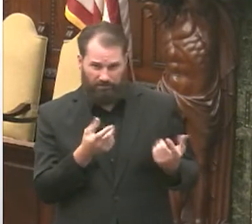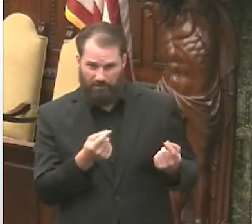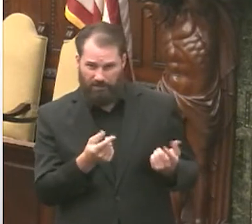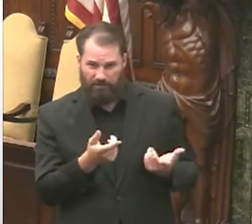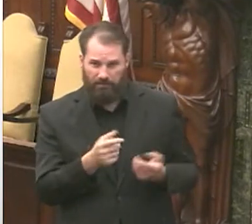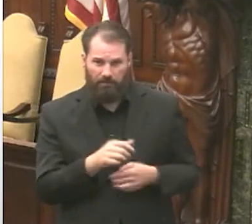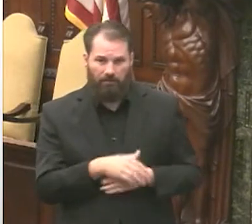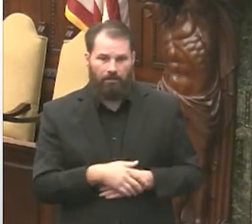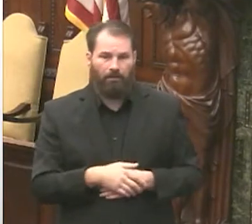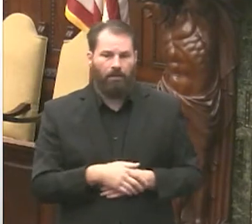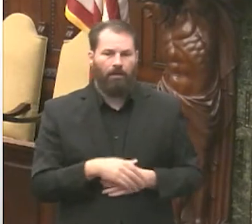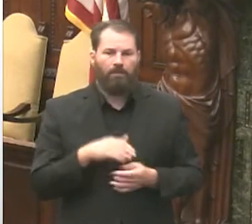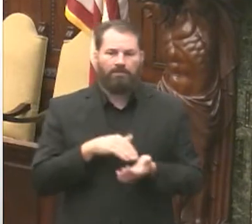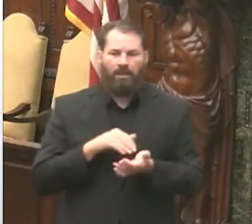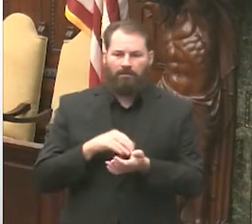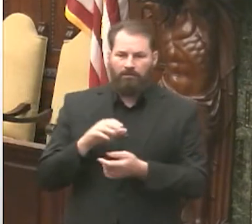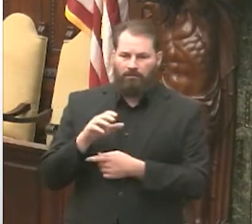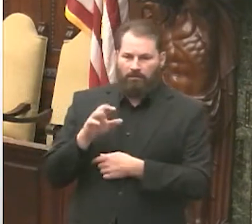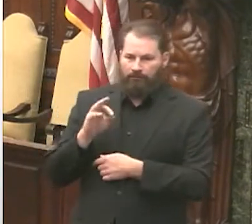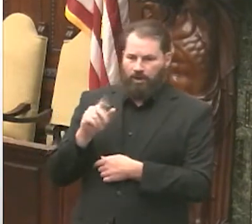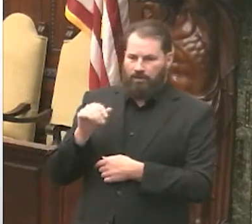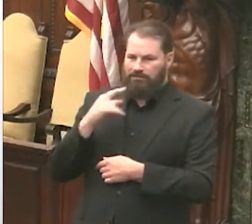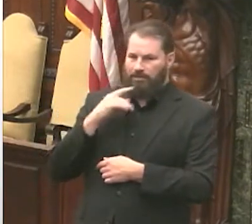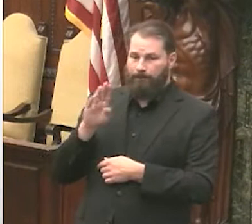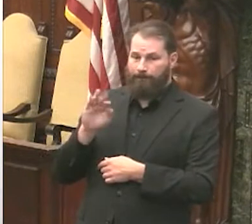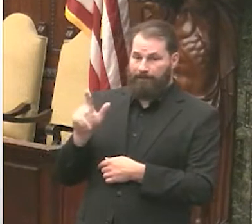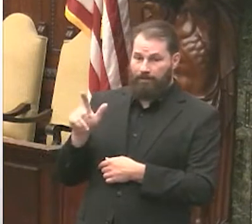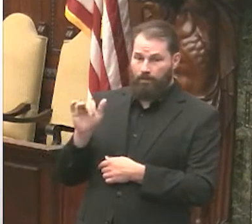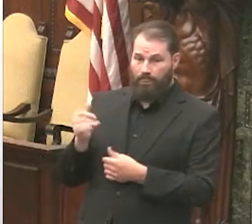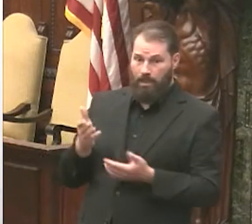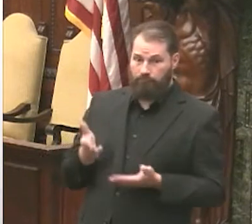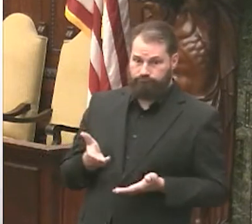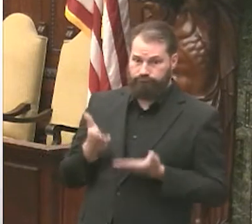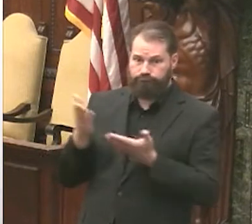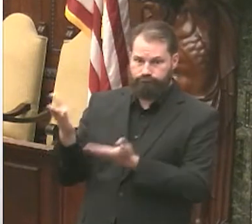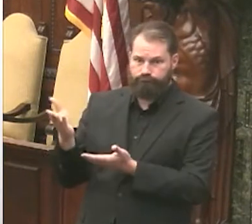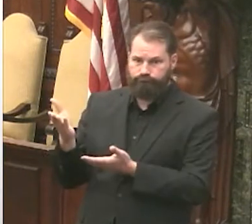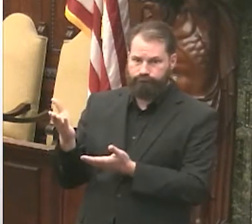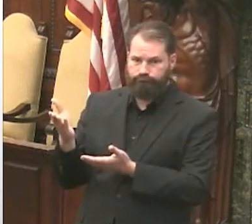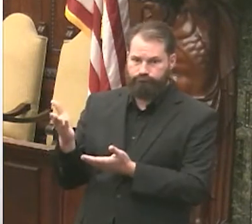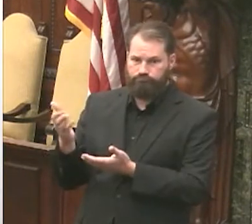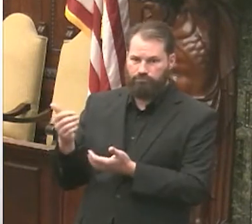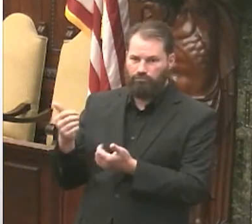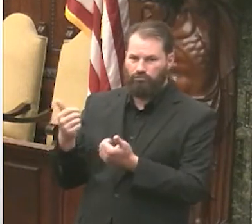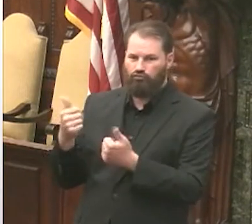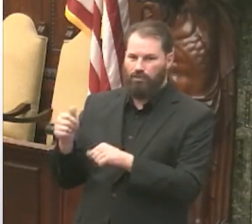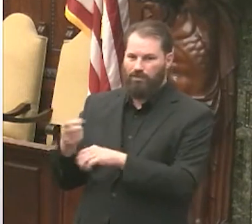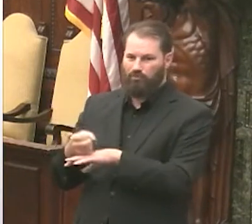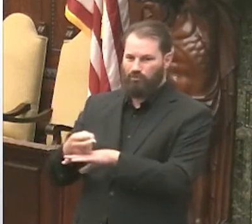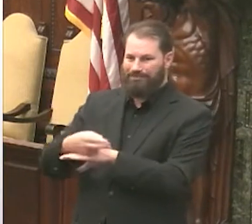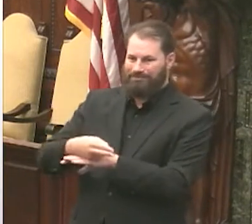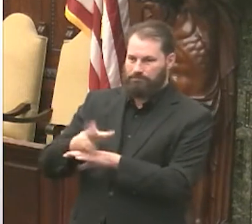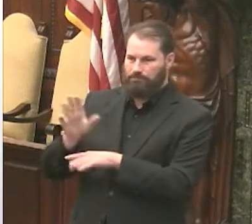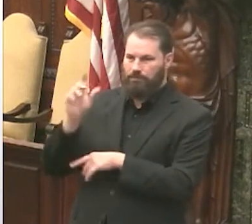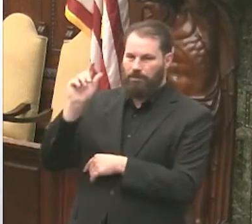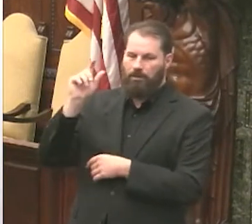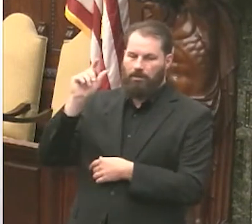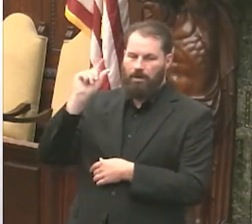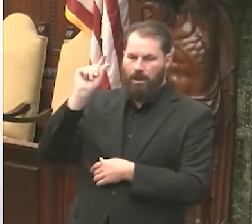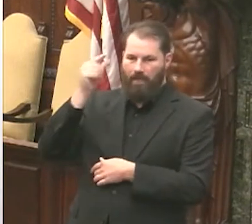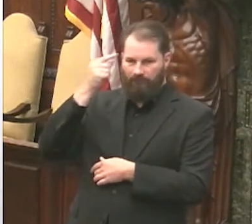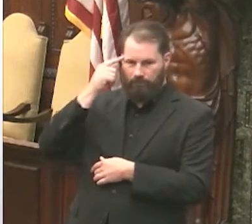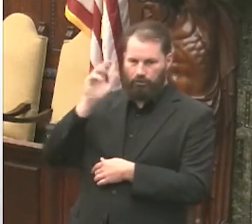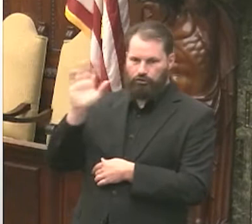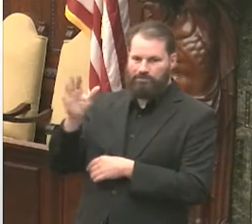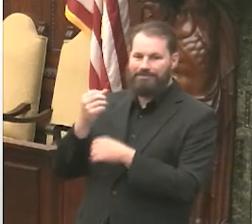there's been a number of bills that the legislature have proposed to override the governor's safety restrictions. I think all of them are a bad idea.